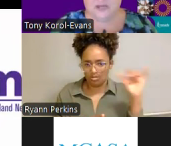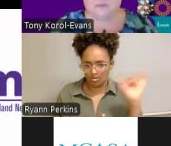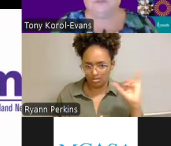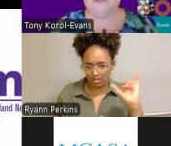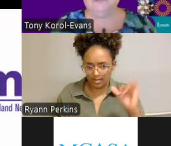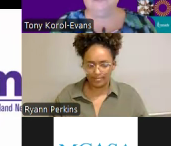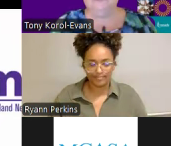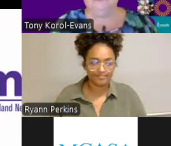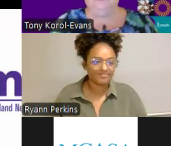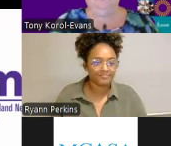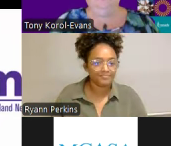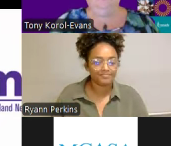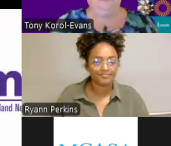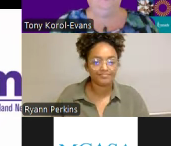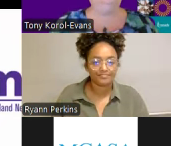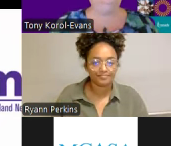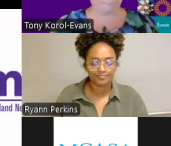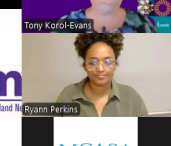So,